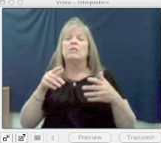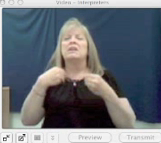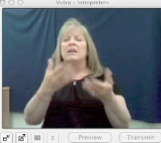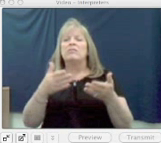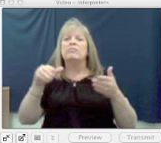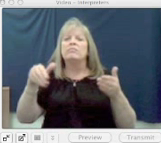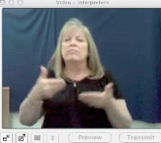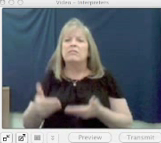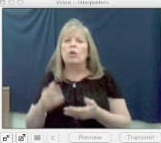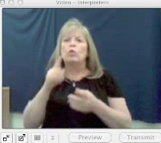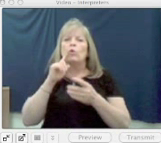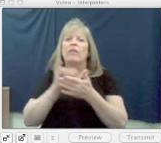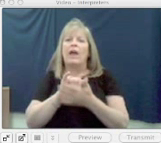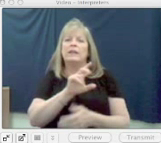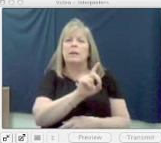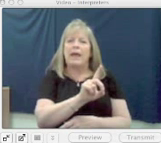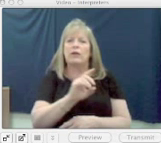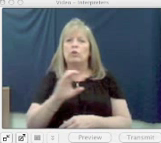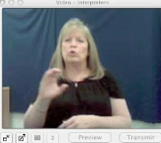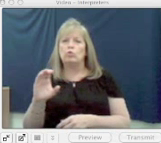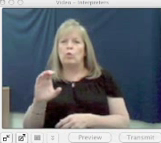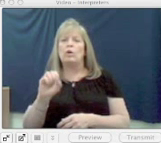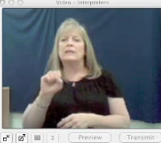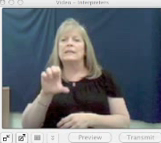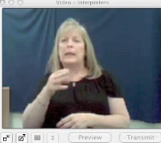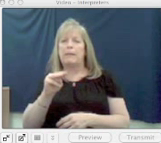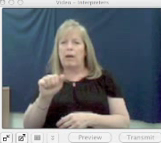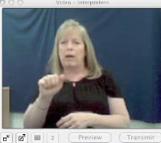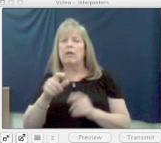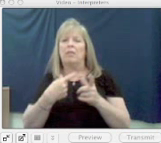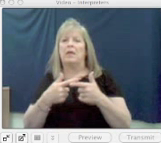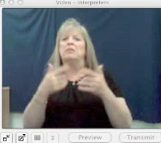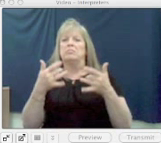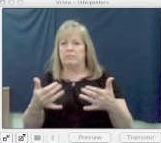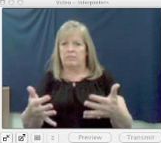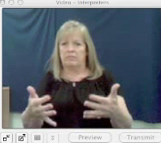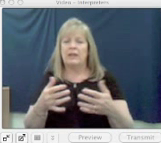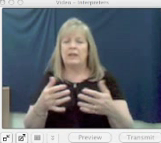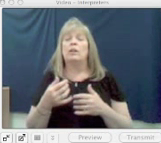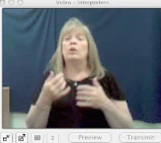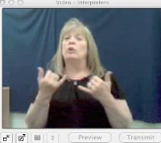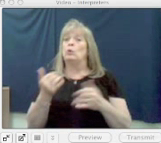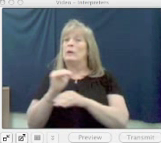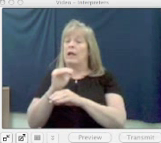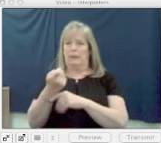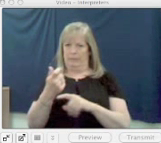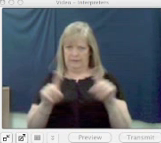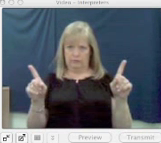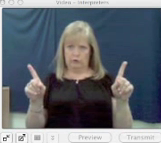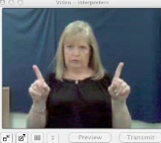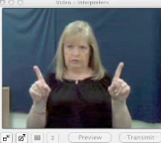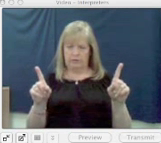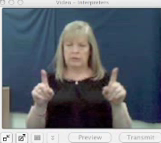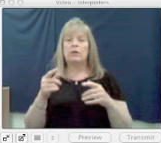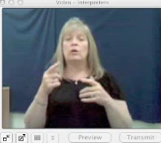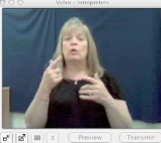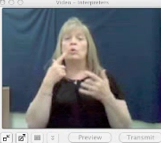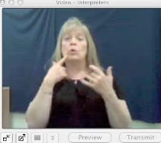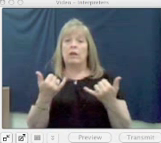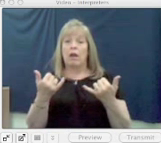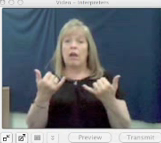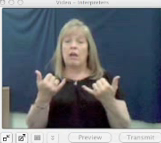schema and move into them. This is going to be a little bit different, and it's going to be